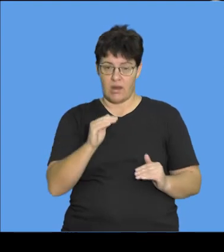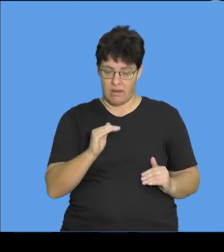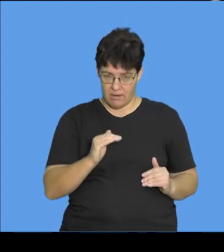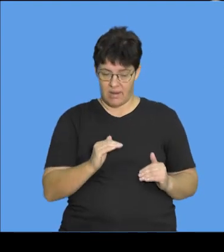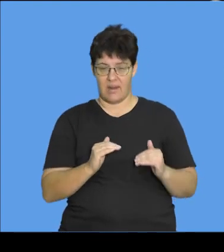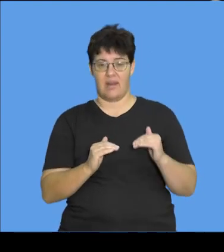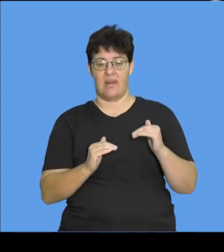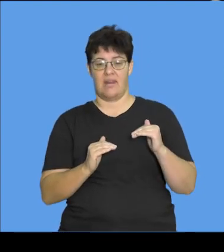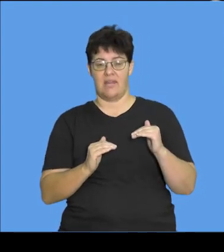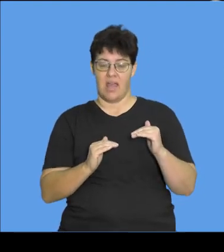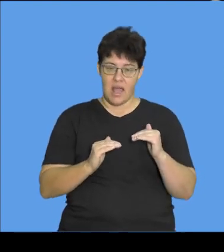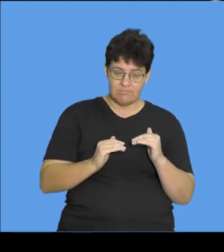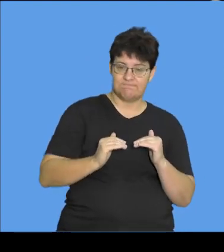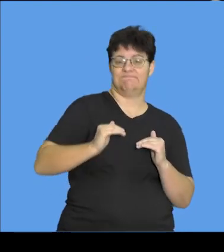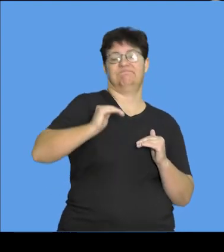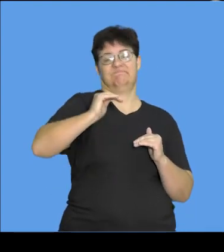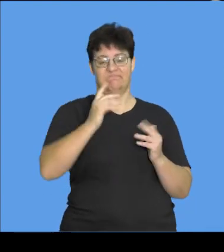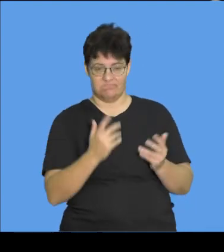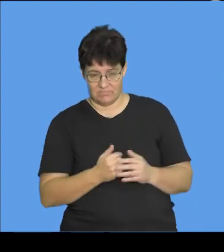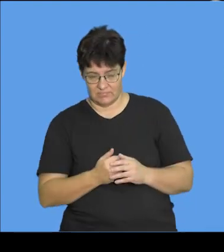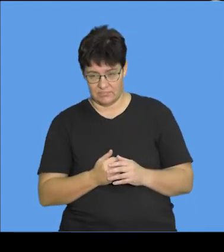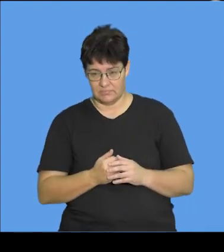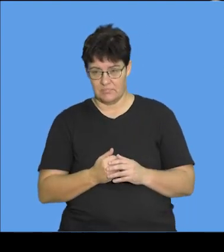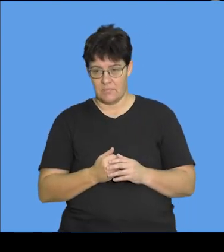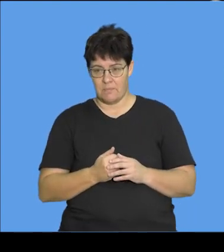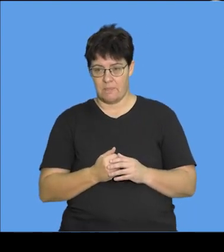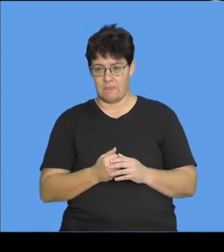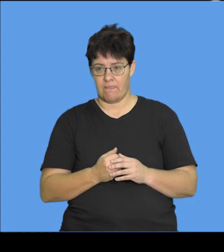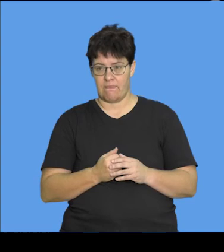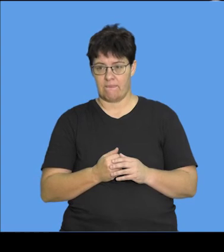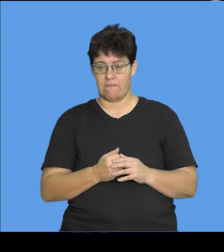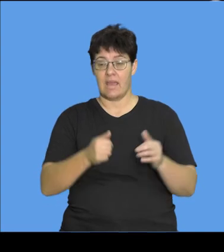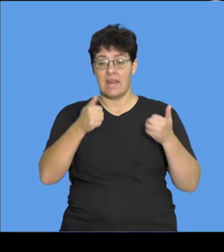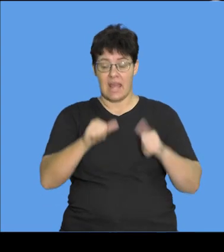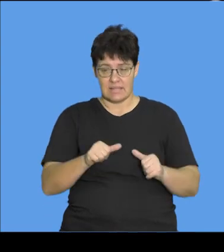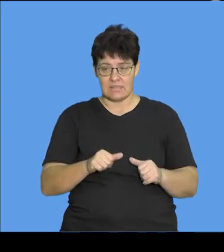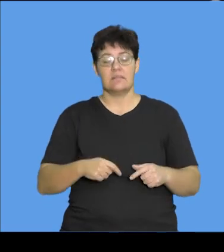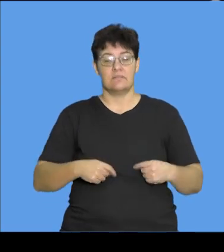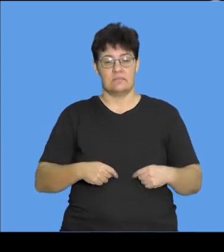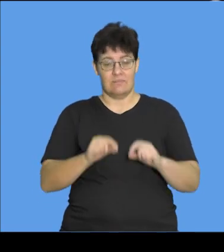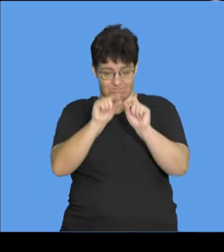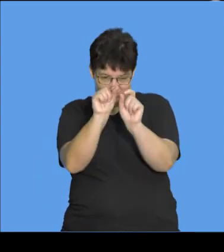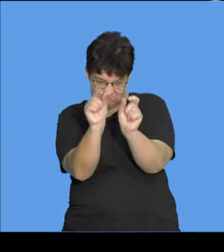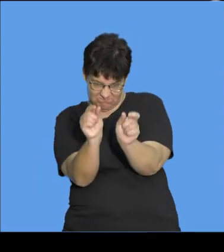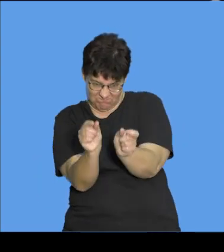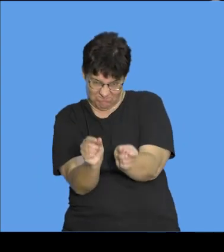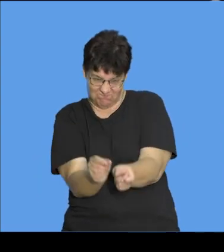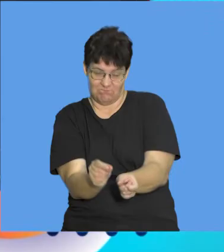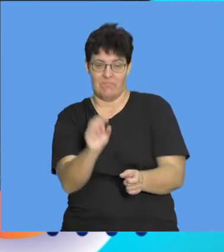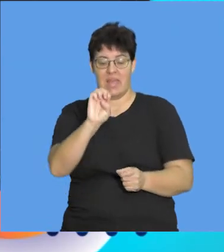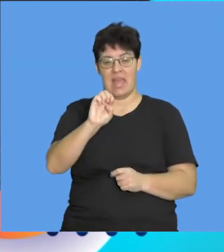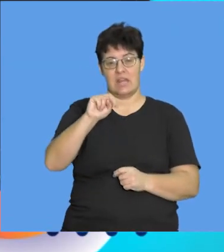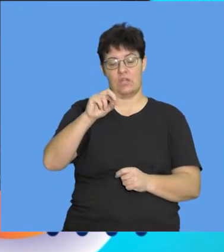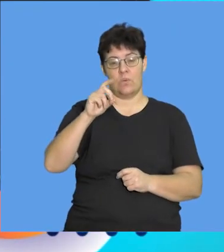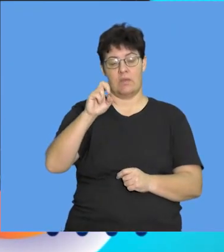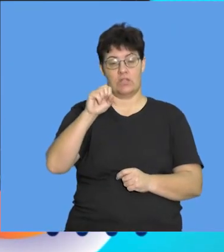link between estrogen levels increasing and next the thickness of the endometrium. So guys,